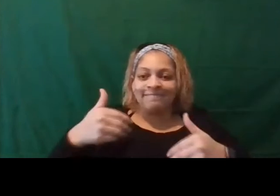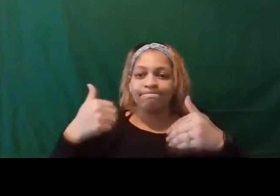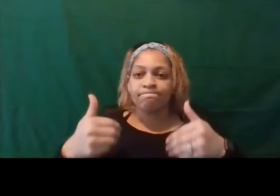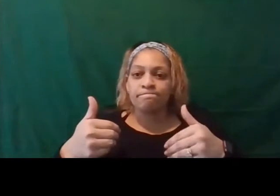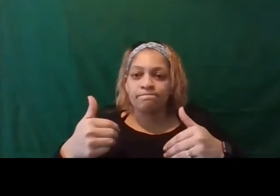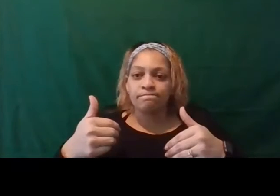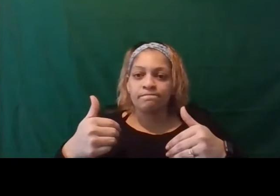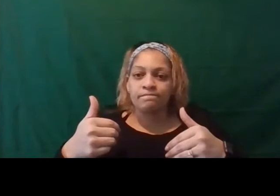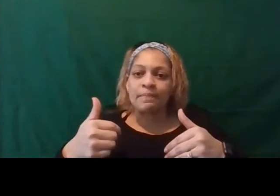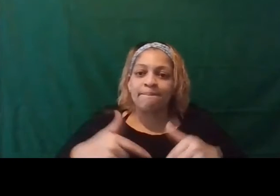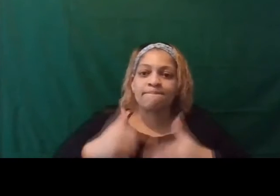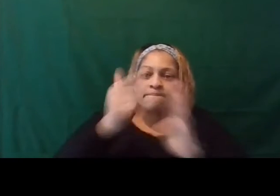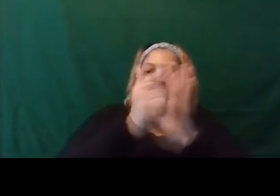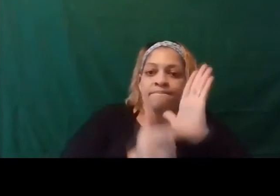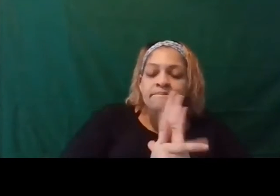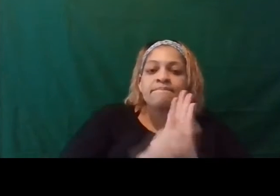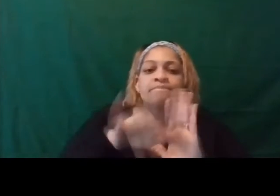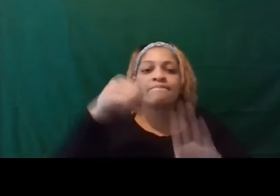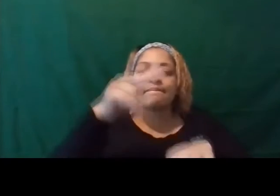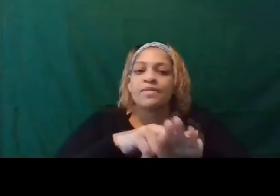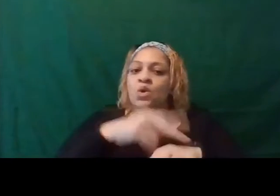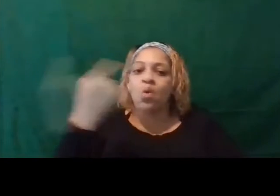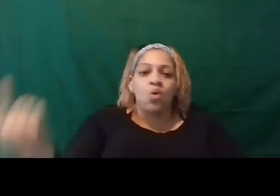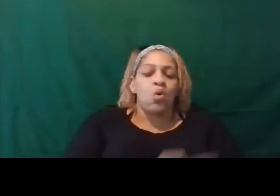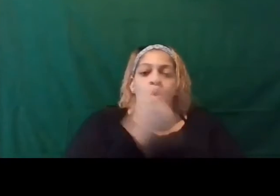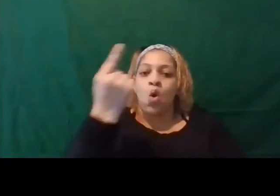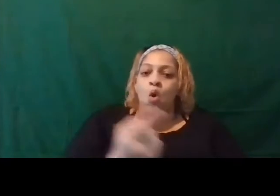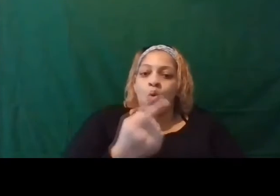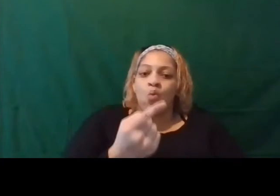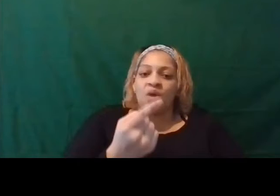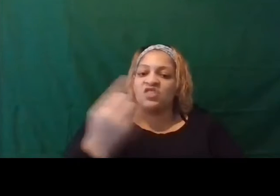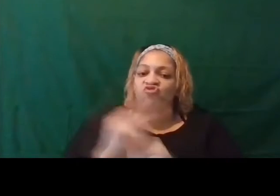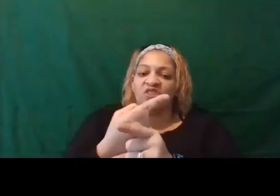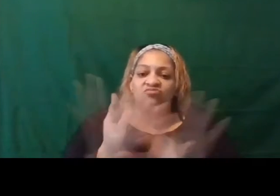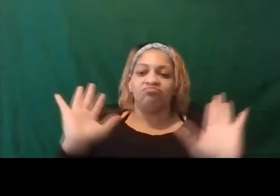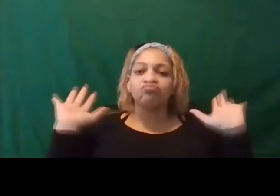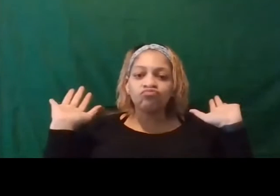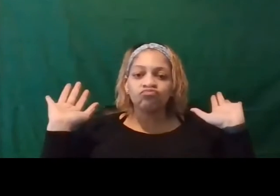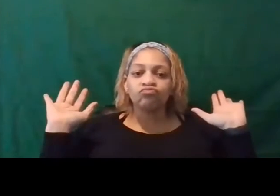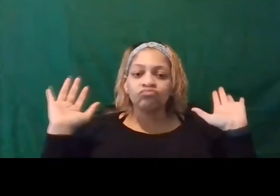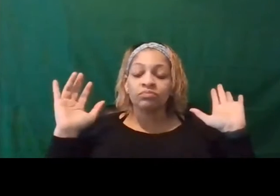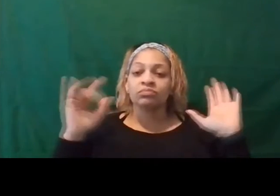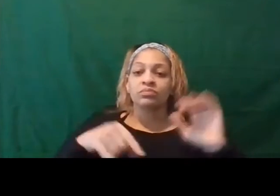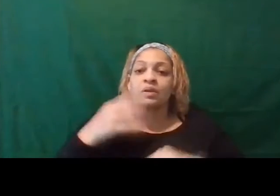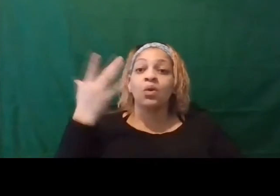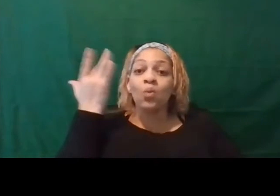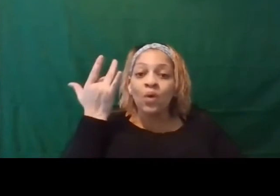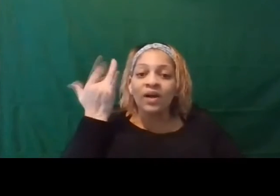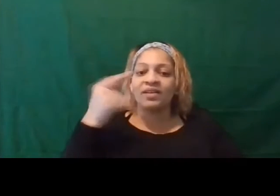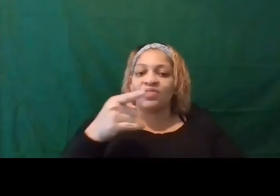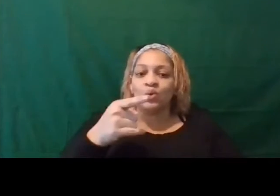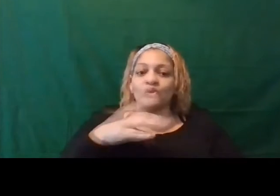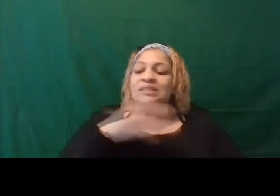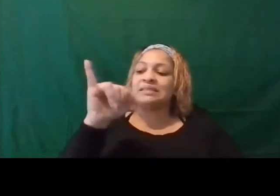of nature are always just because they are inexorable